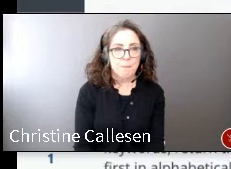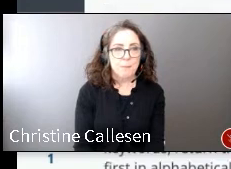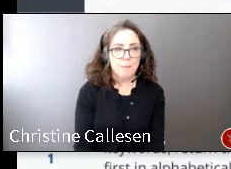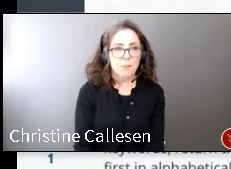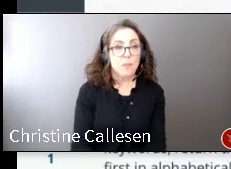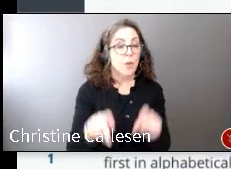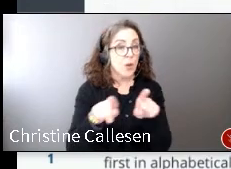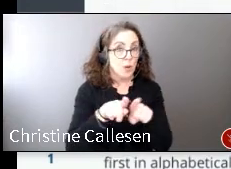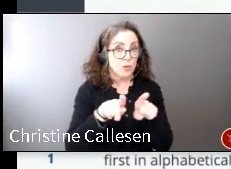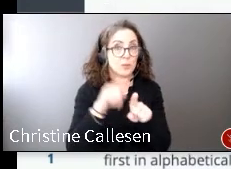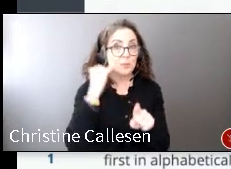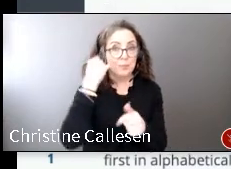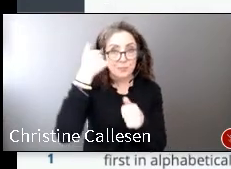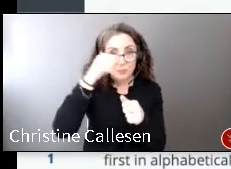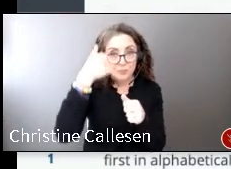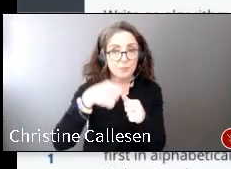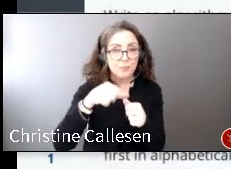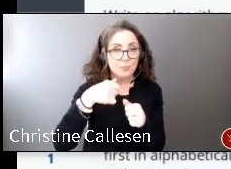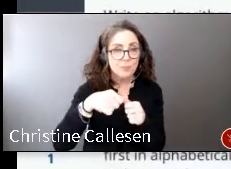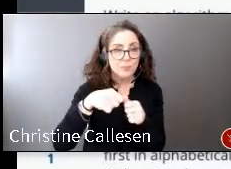you remember that